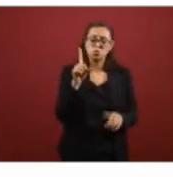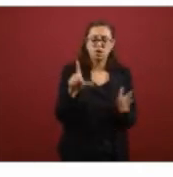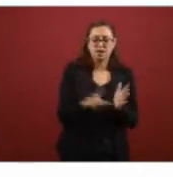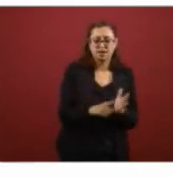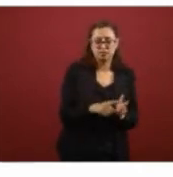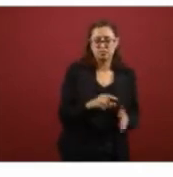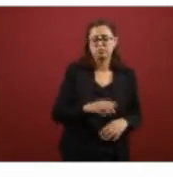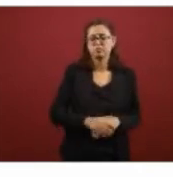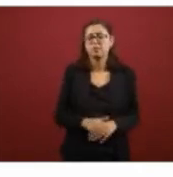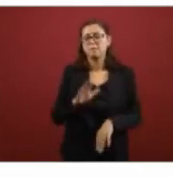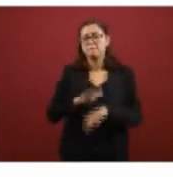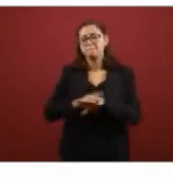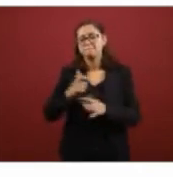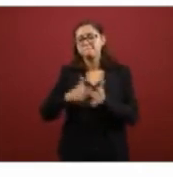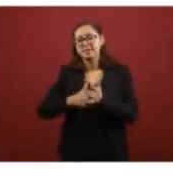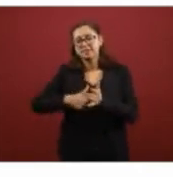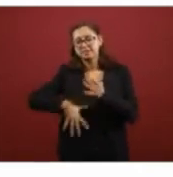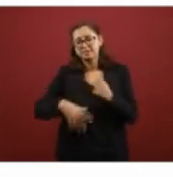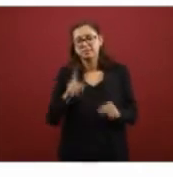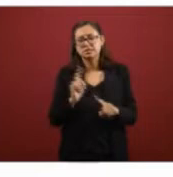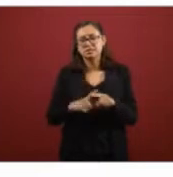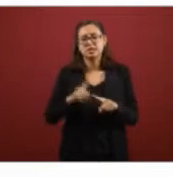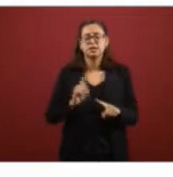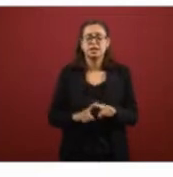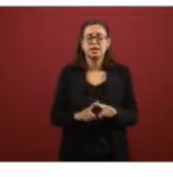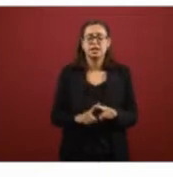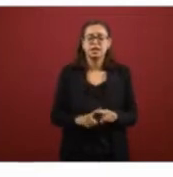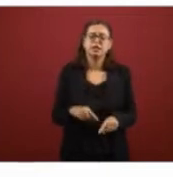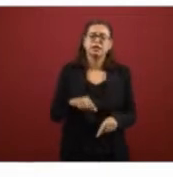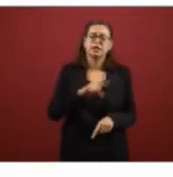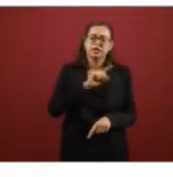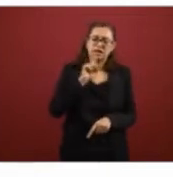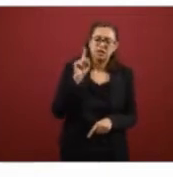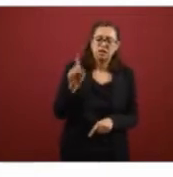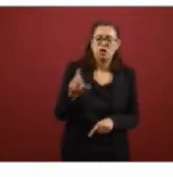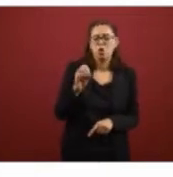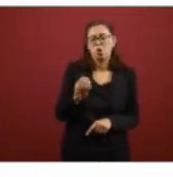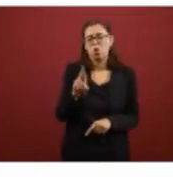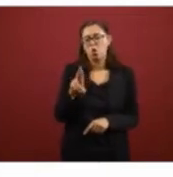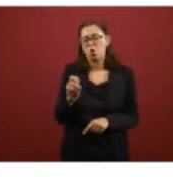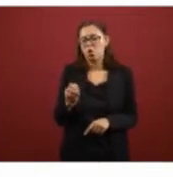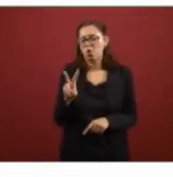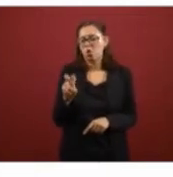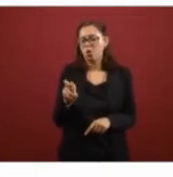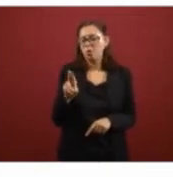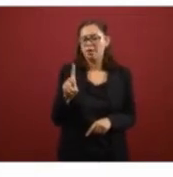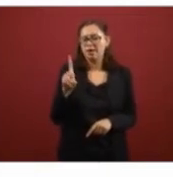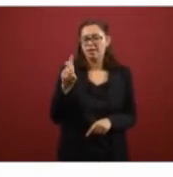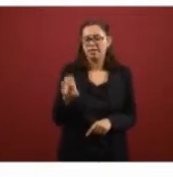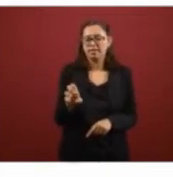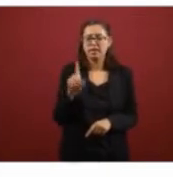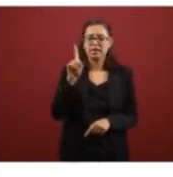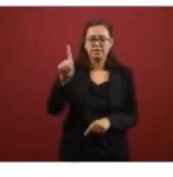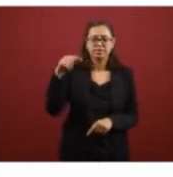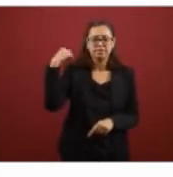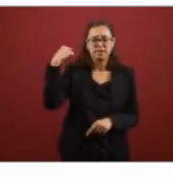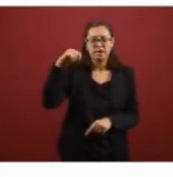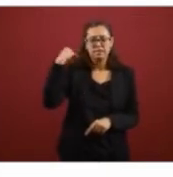$22.59. The most economical was